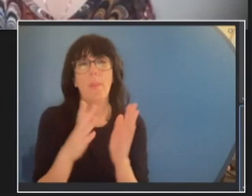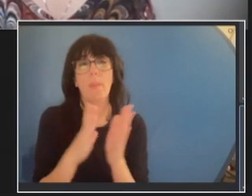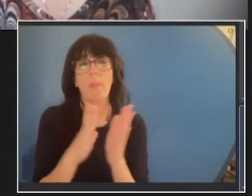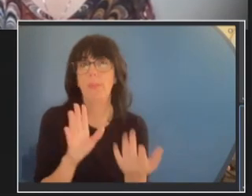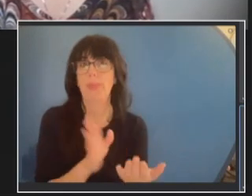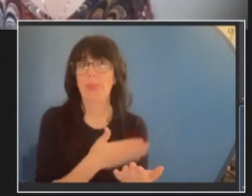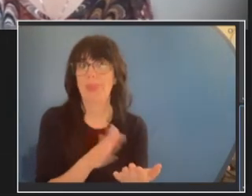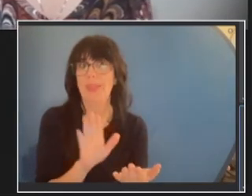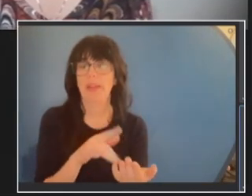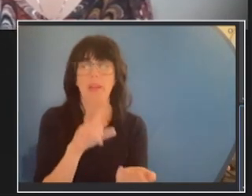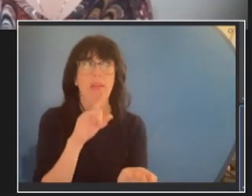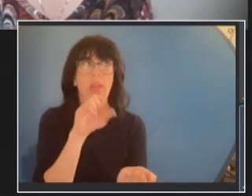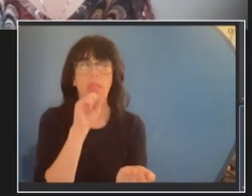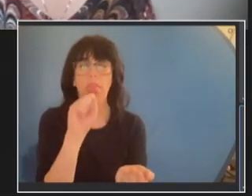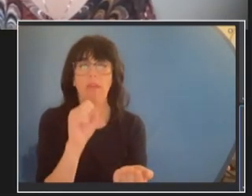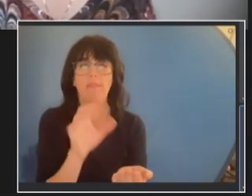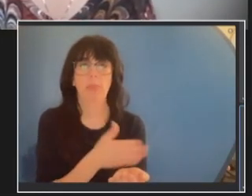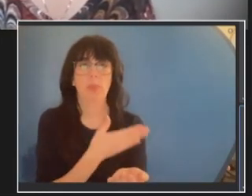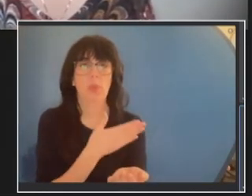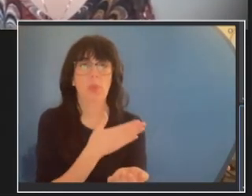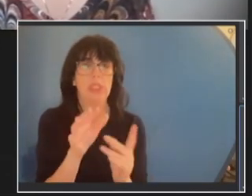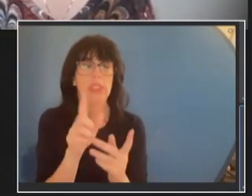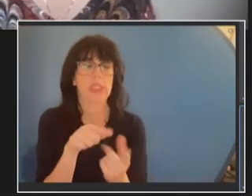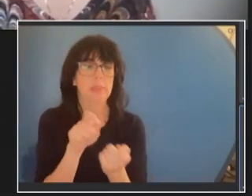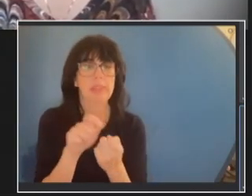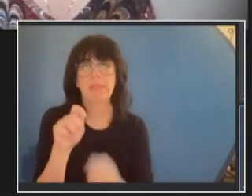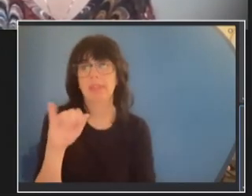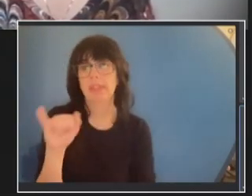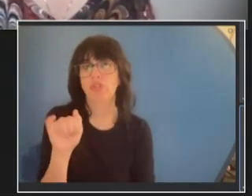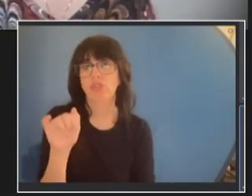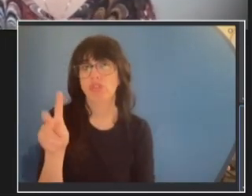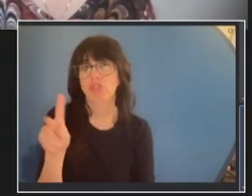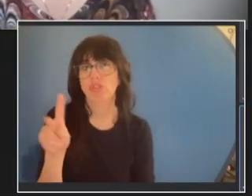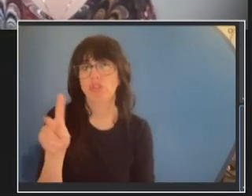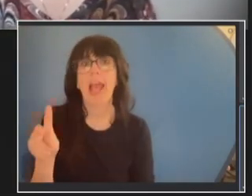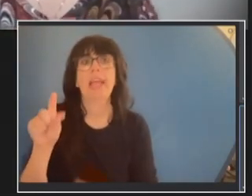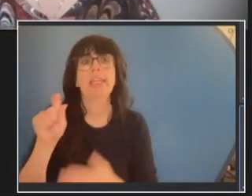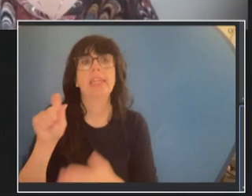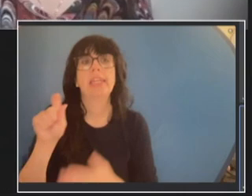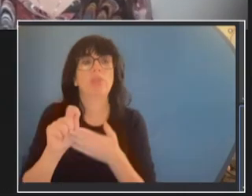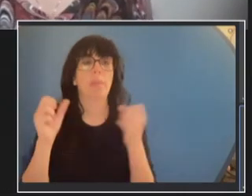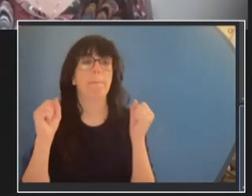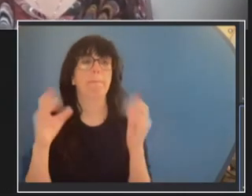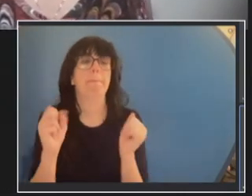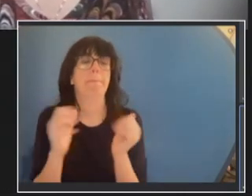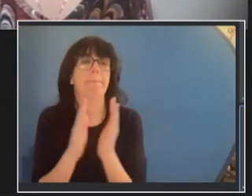music, particularly jazz, and I have written many books that